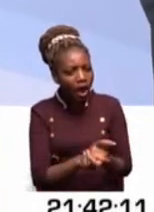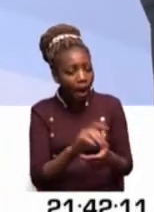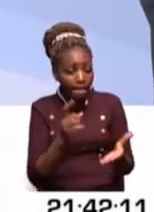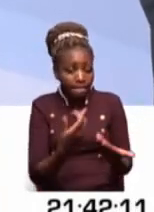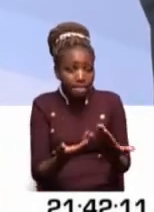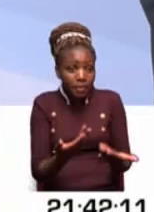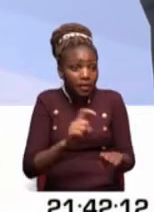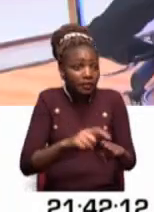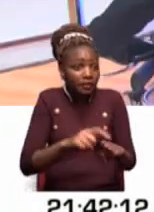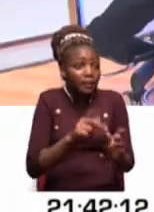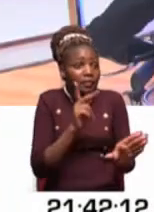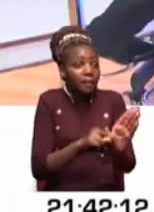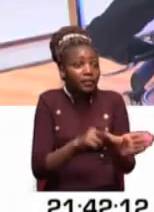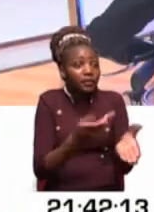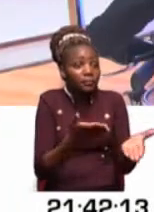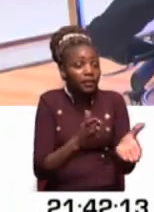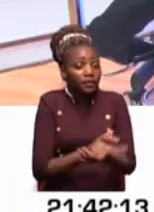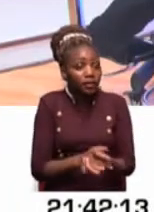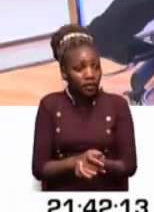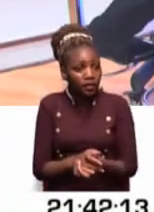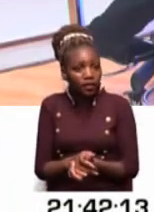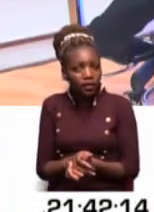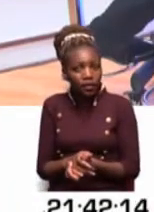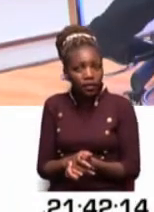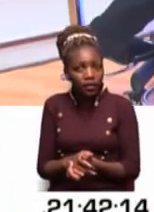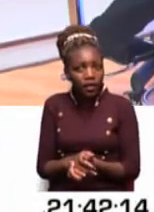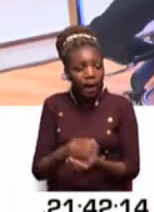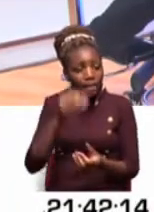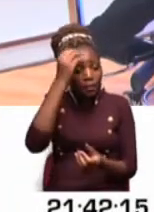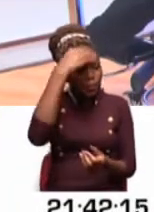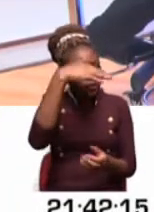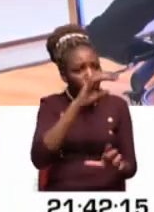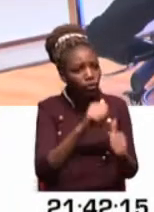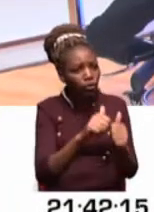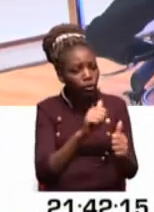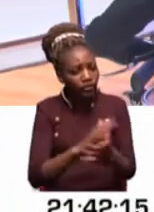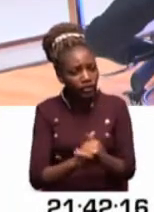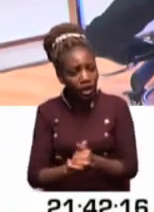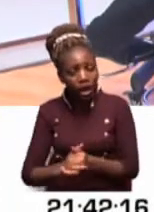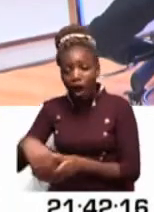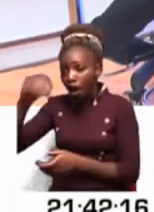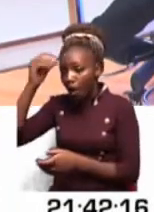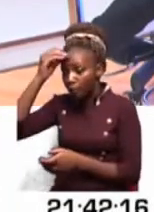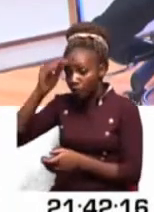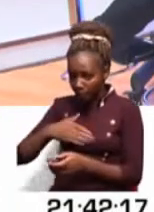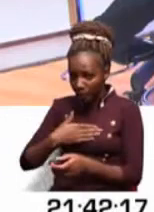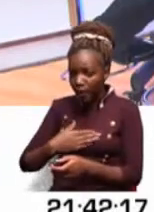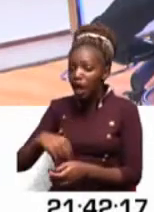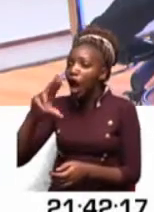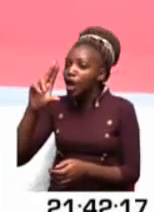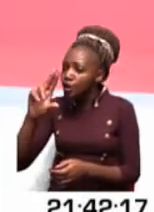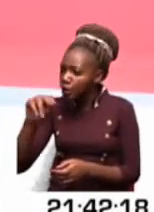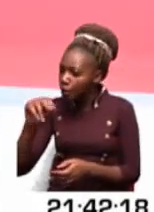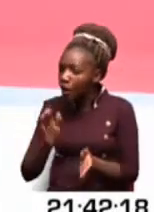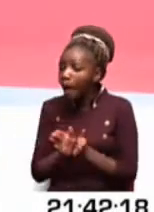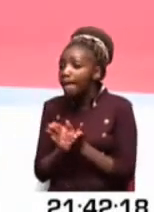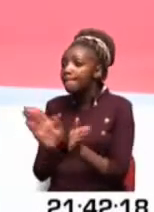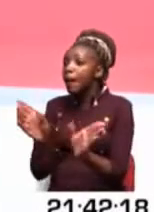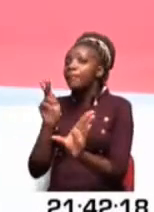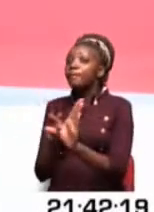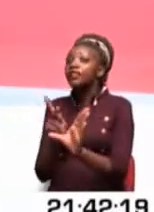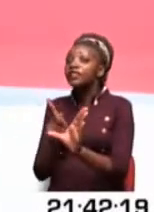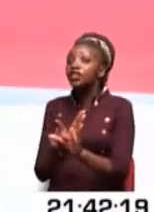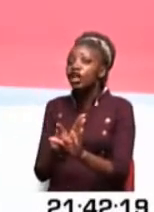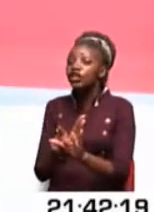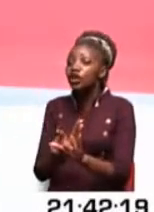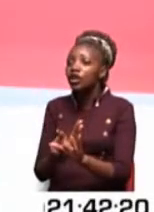even the policies are crafted? And I'm thinking, in your own view, do you think? In my own view, no. Our public participation is also one area that